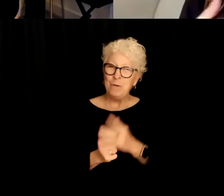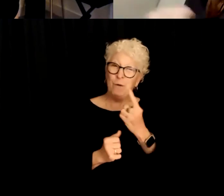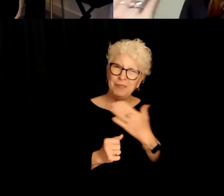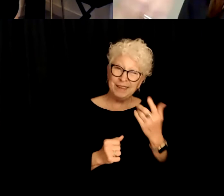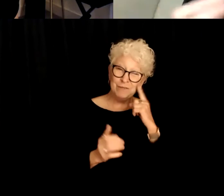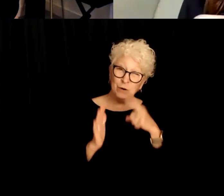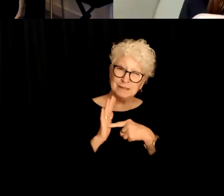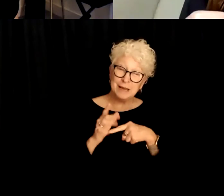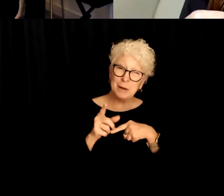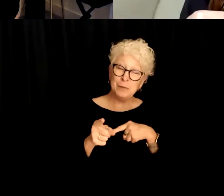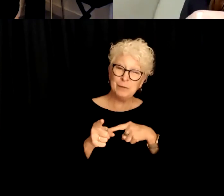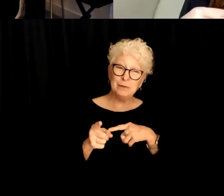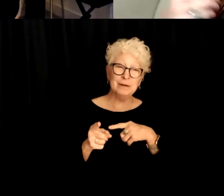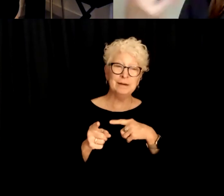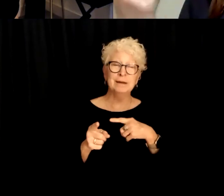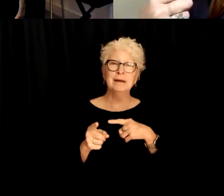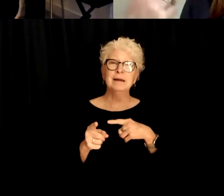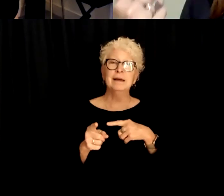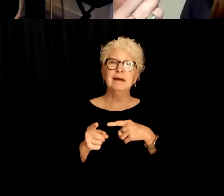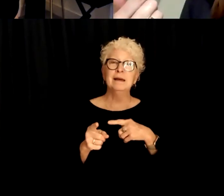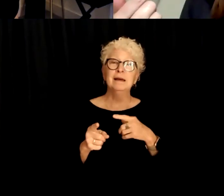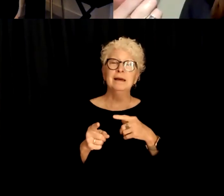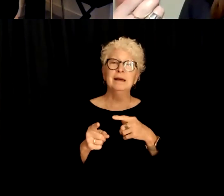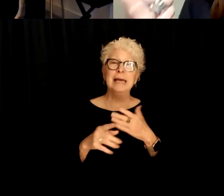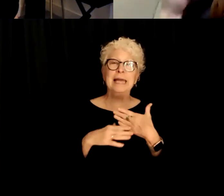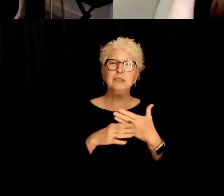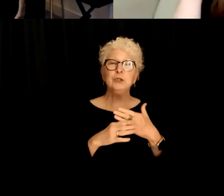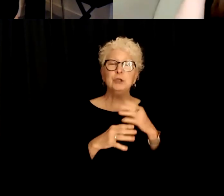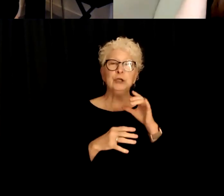on creating the interdisciplinary team,